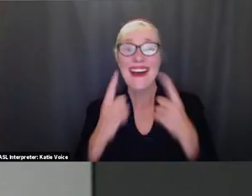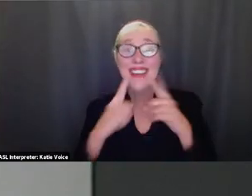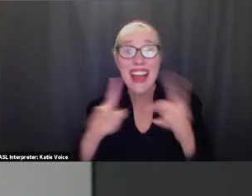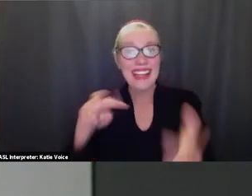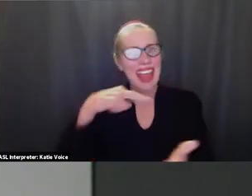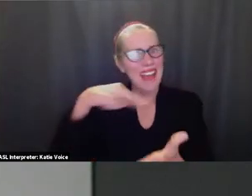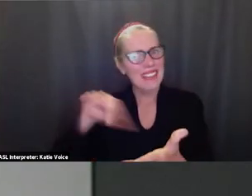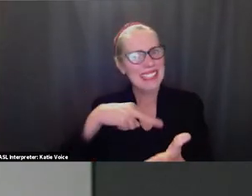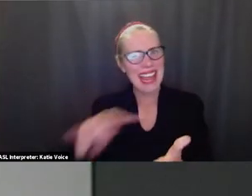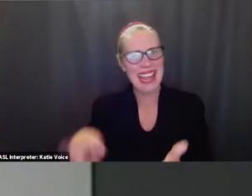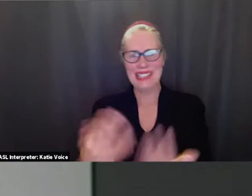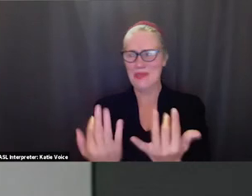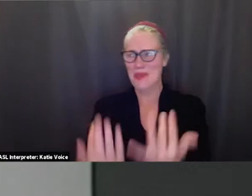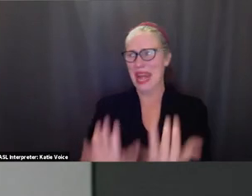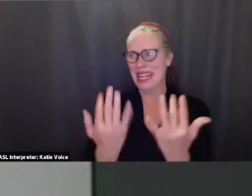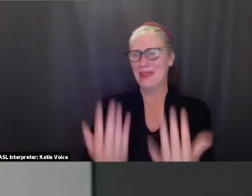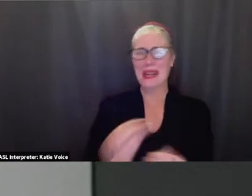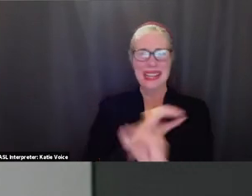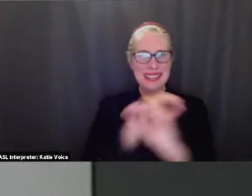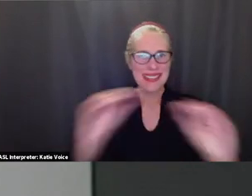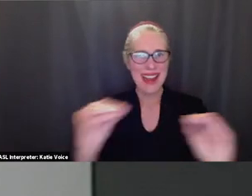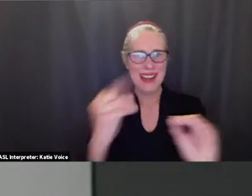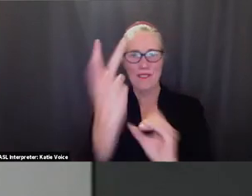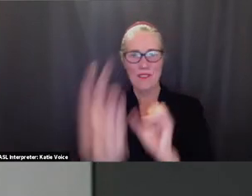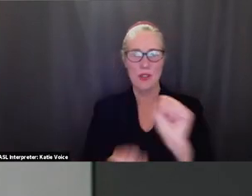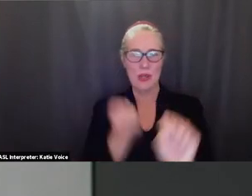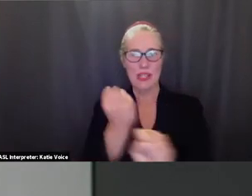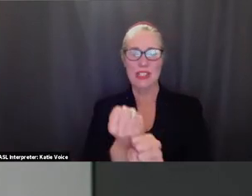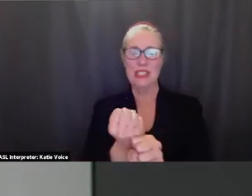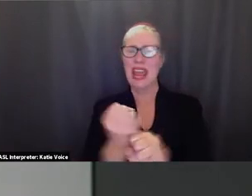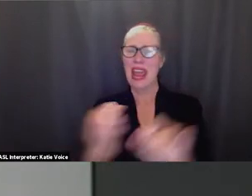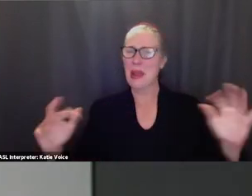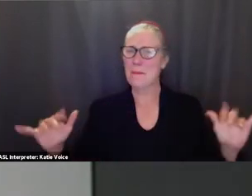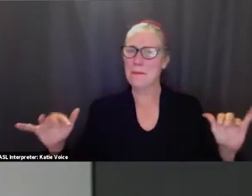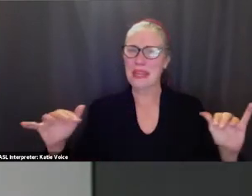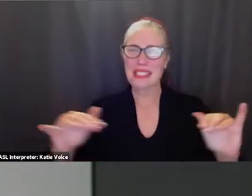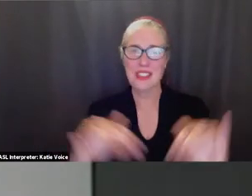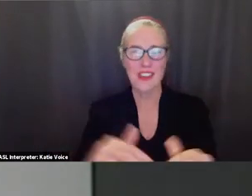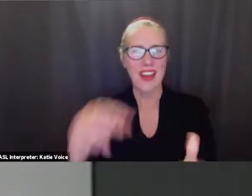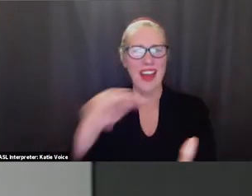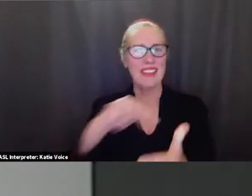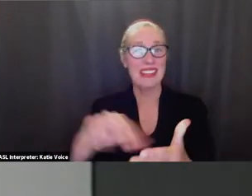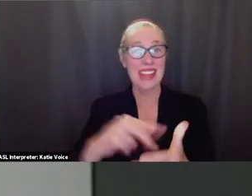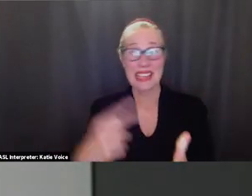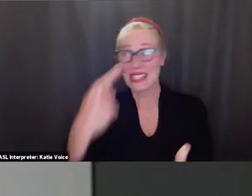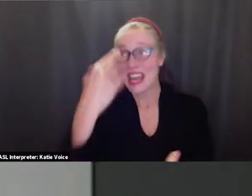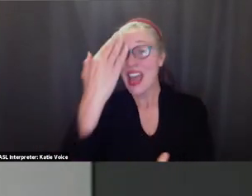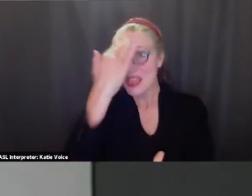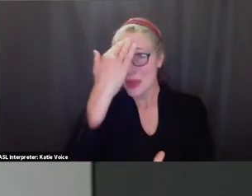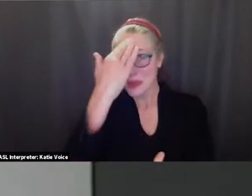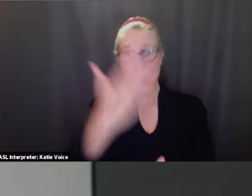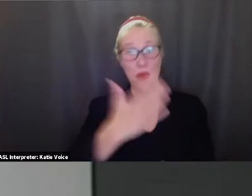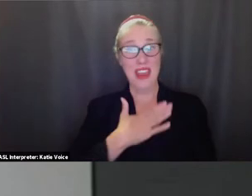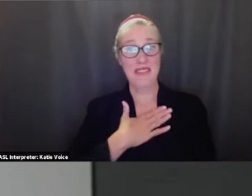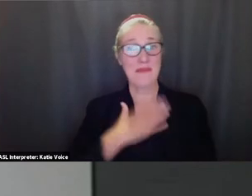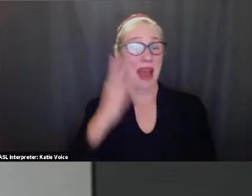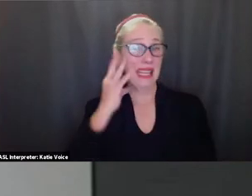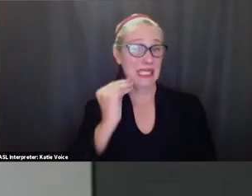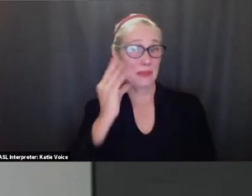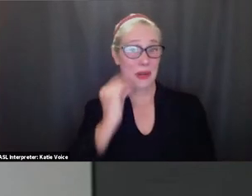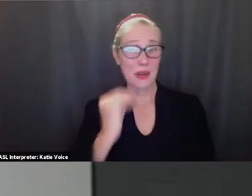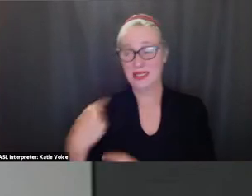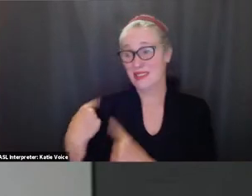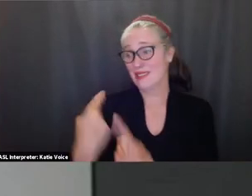after two years and it was the biggest turnout of a dance that we know of in in my high school's history